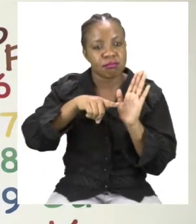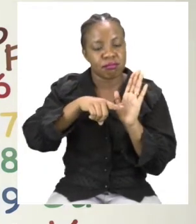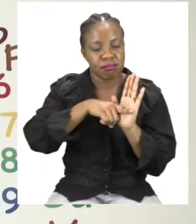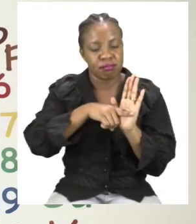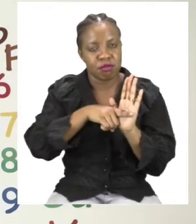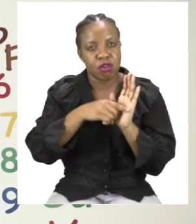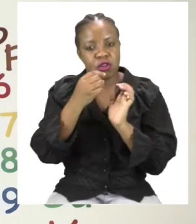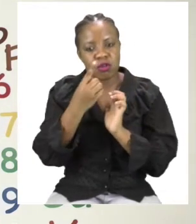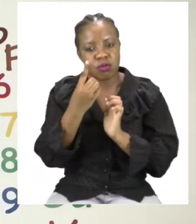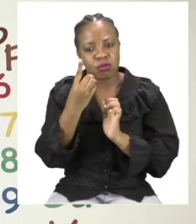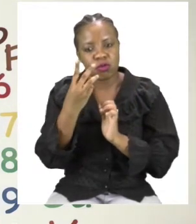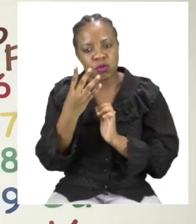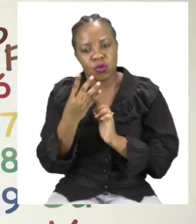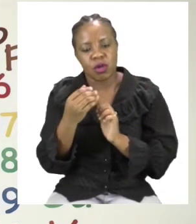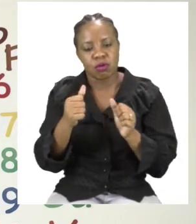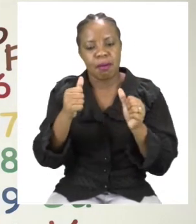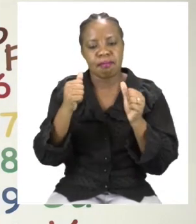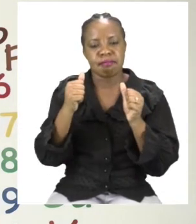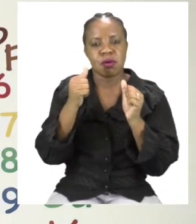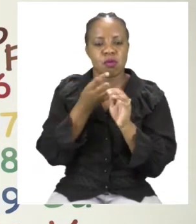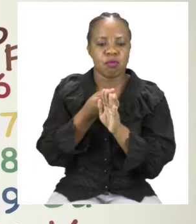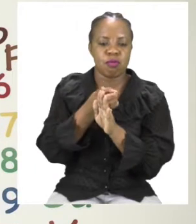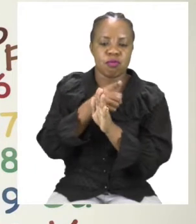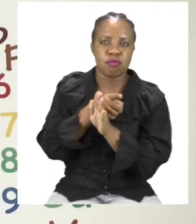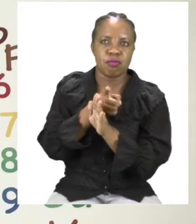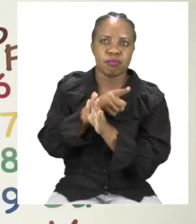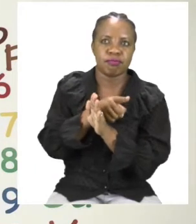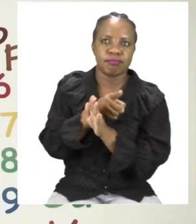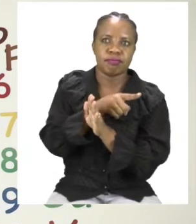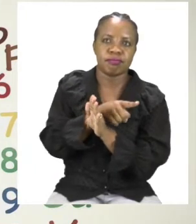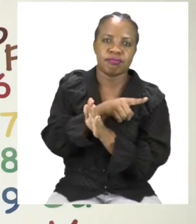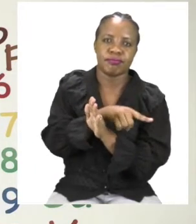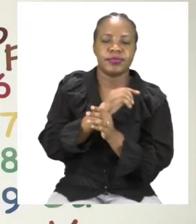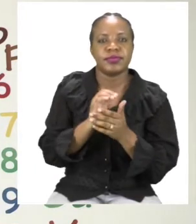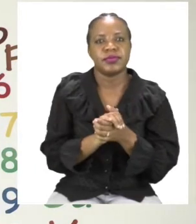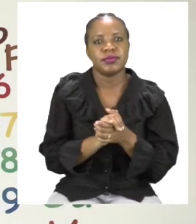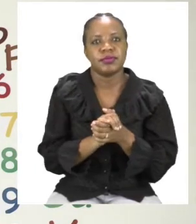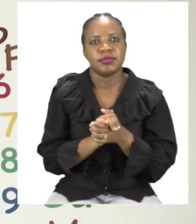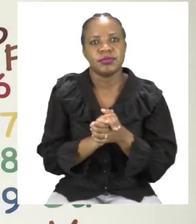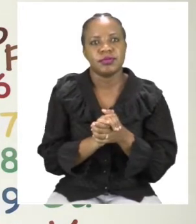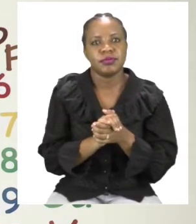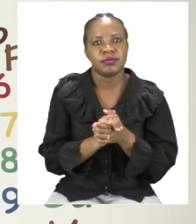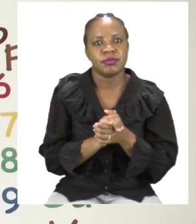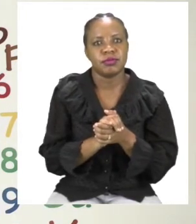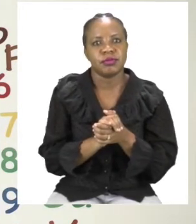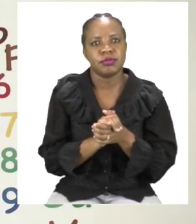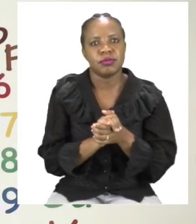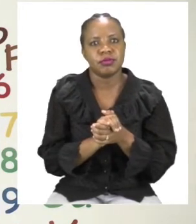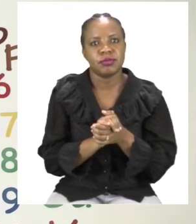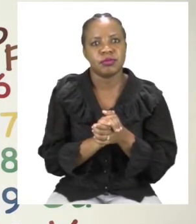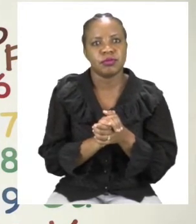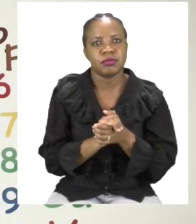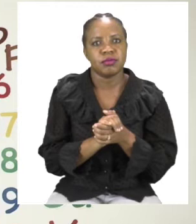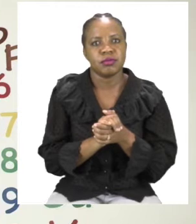So for our counters today, we only need 2. So I'm going to count 1 and then take